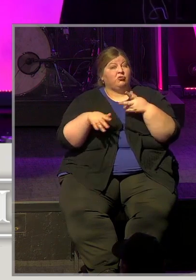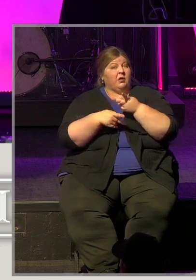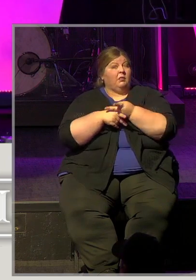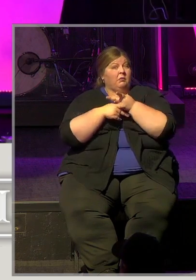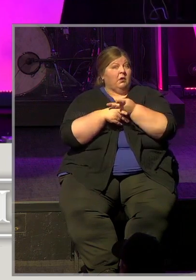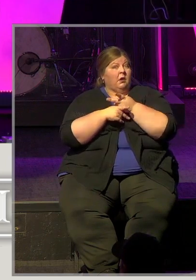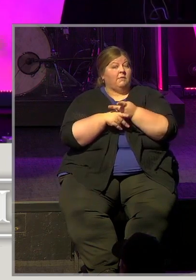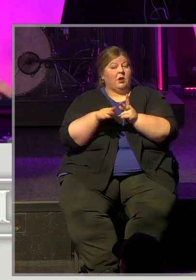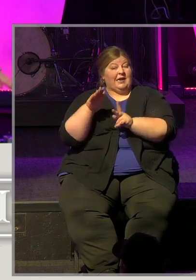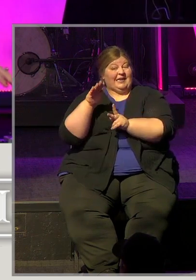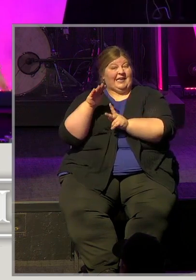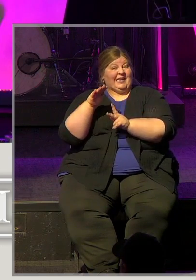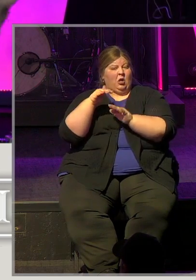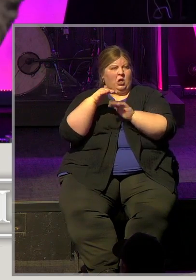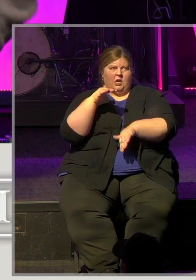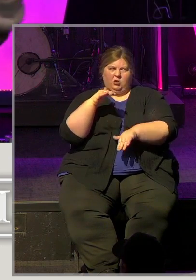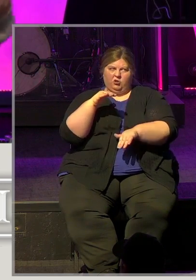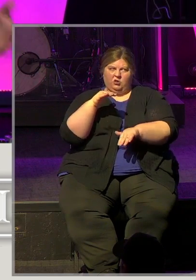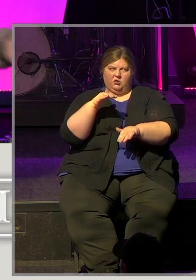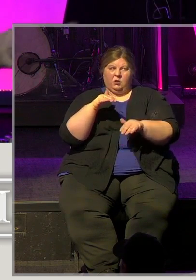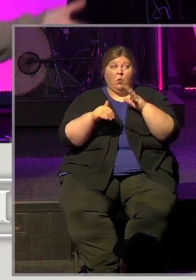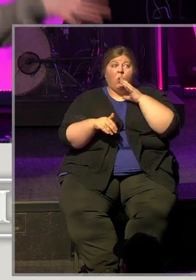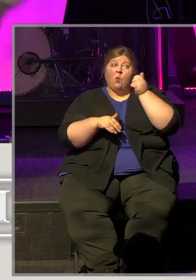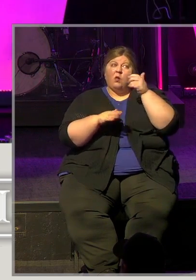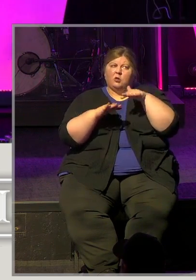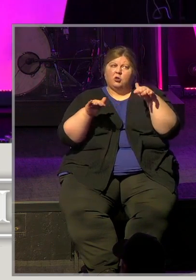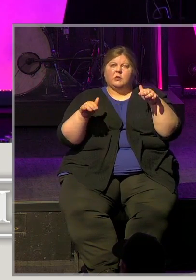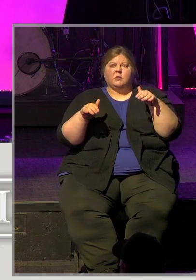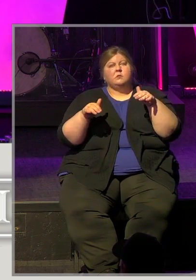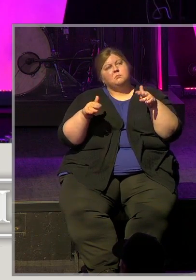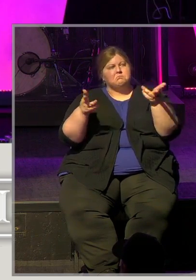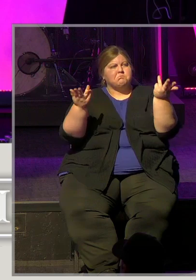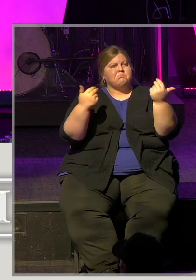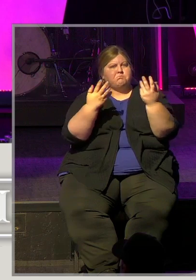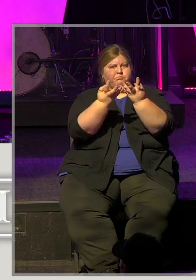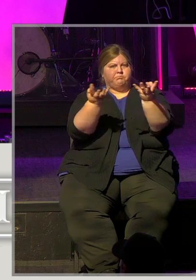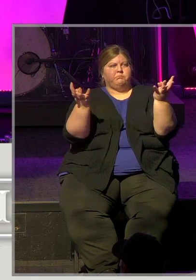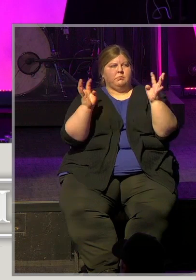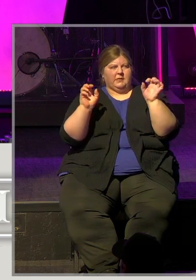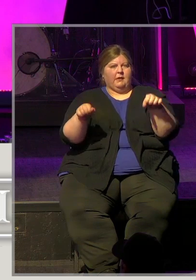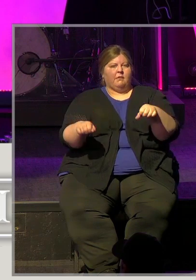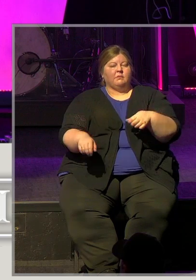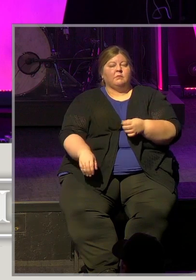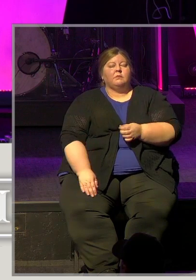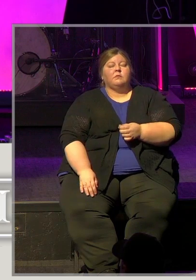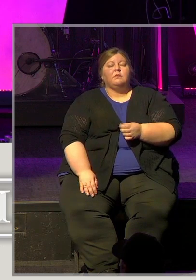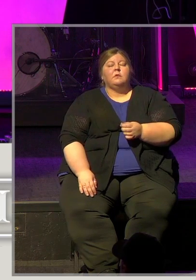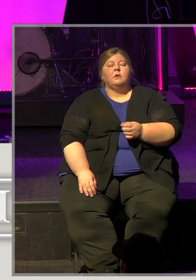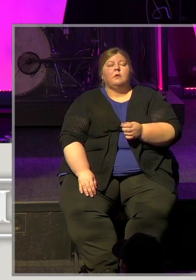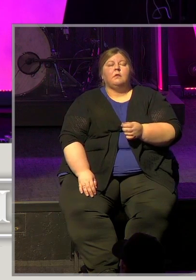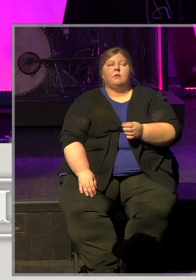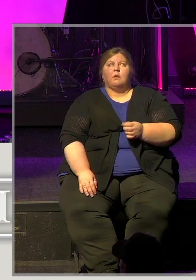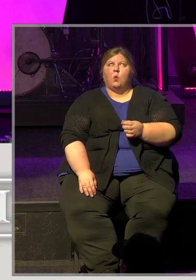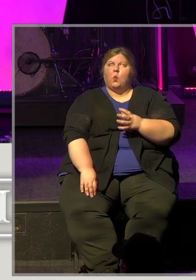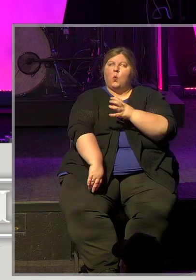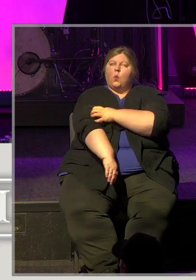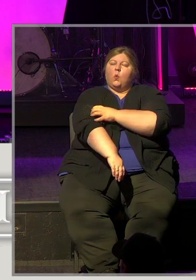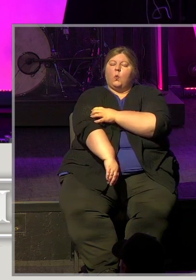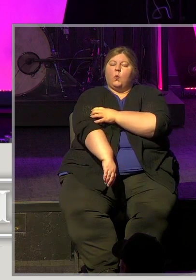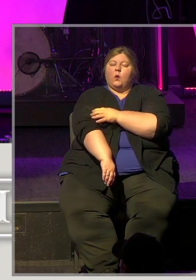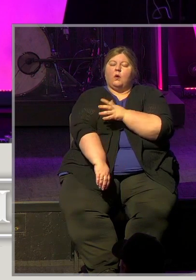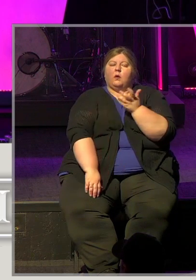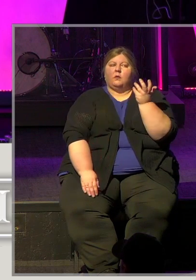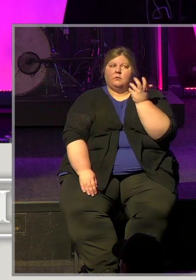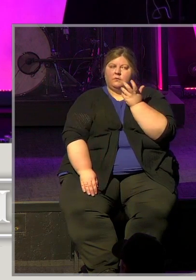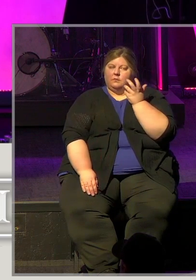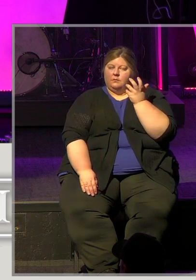for kindergarten and under. But for older kids, they're welcome to come and join you for worship. And it's going to be a powerful night, and